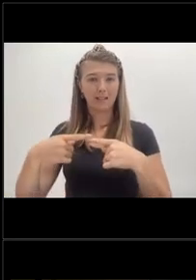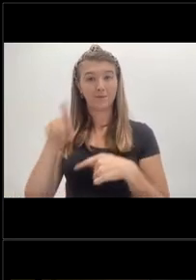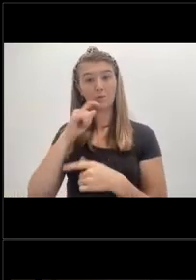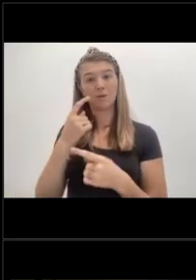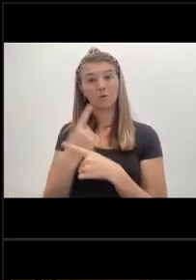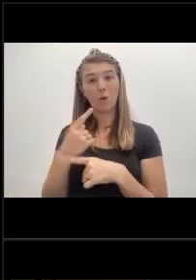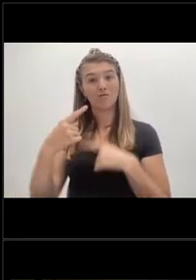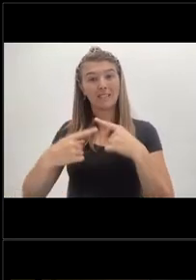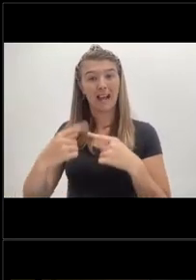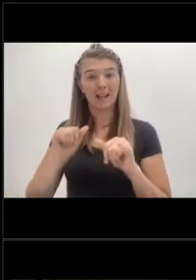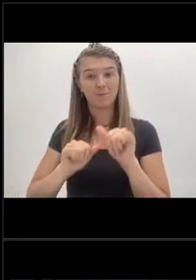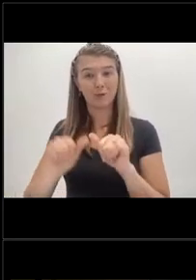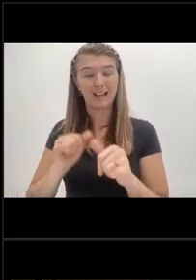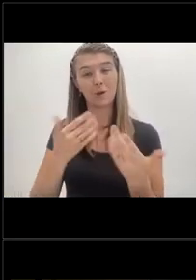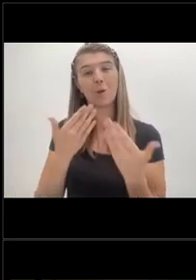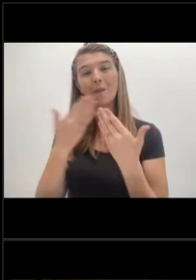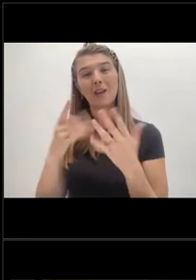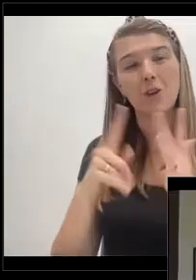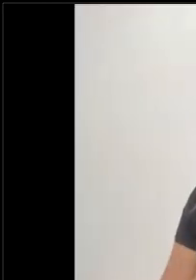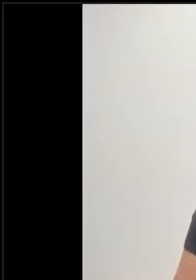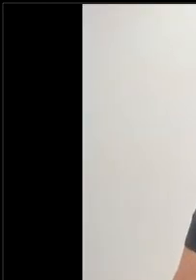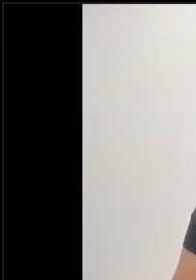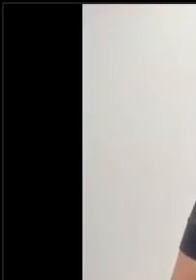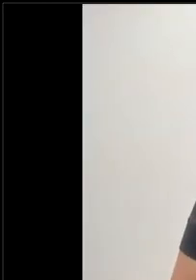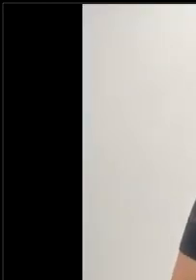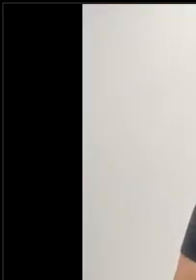for joining us, Ina. Over to you.